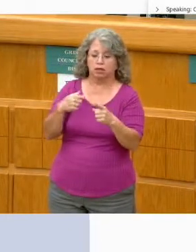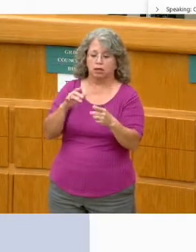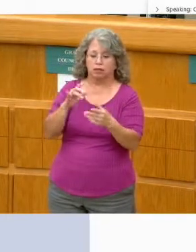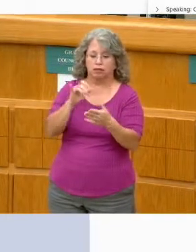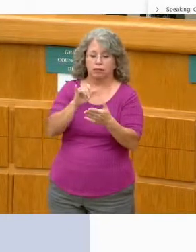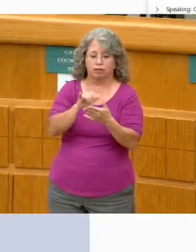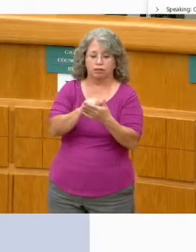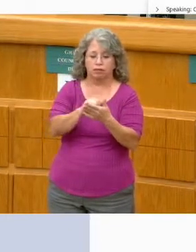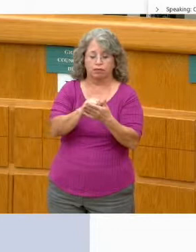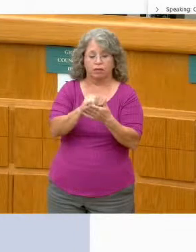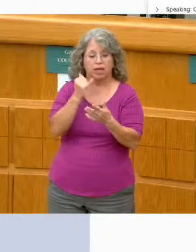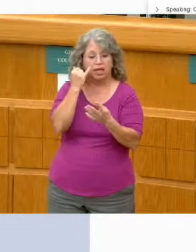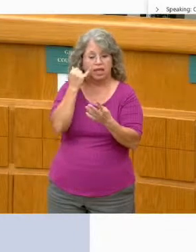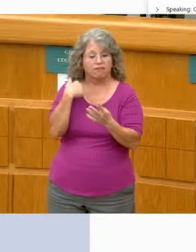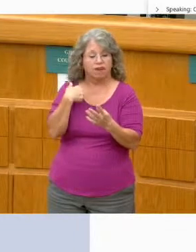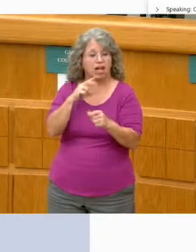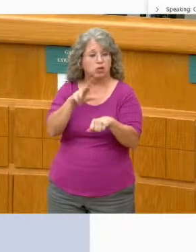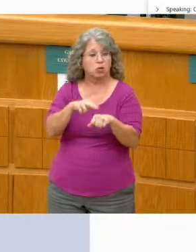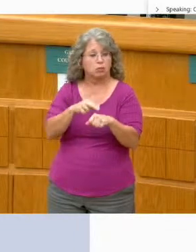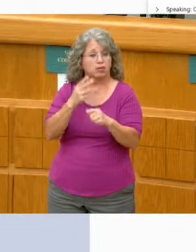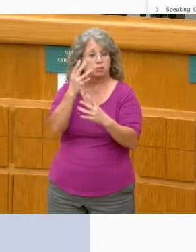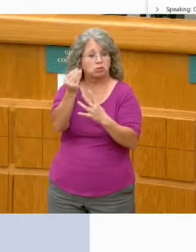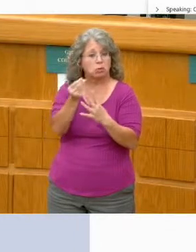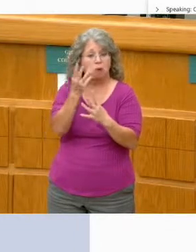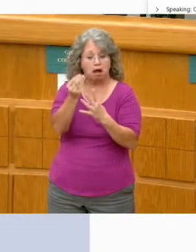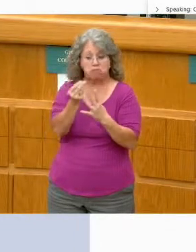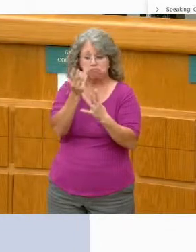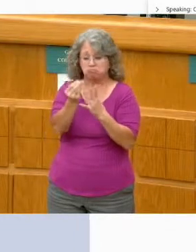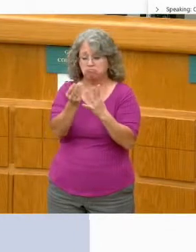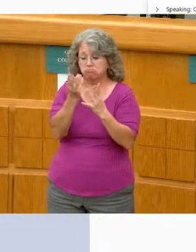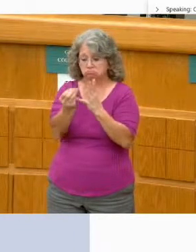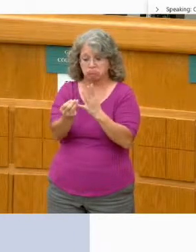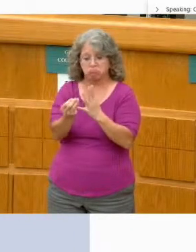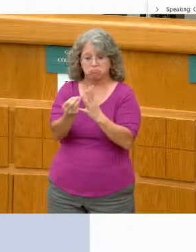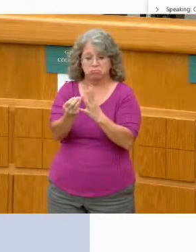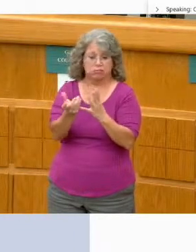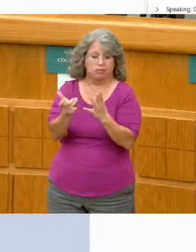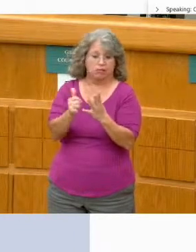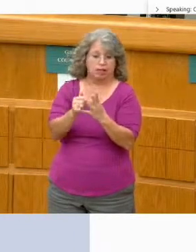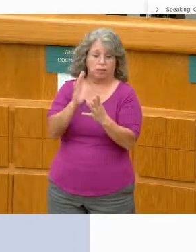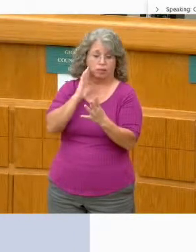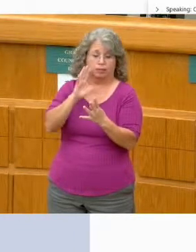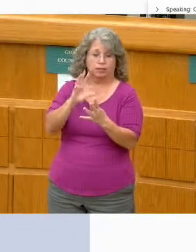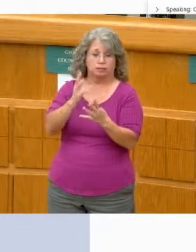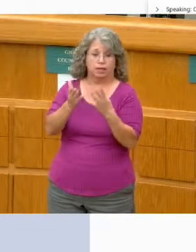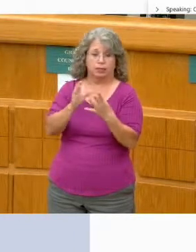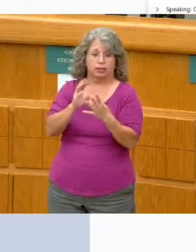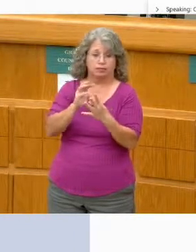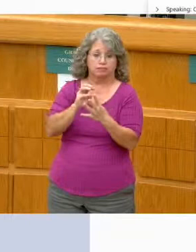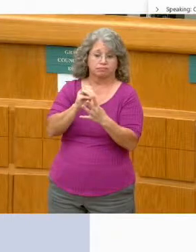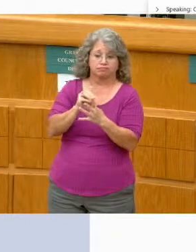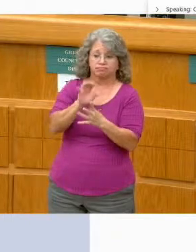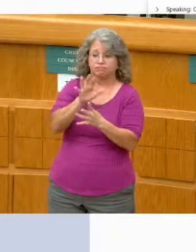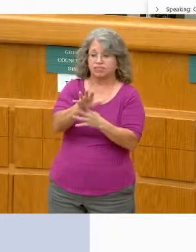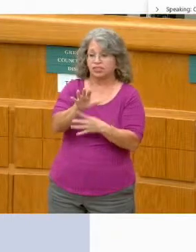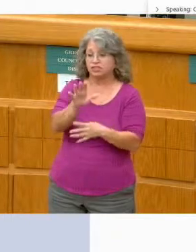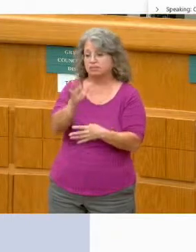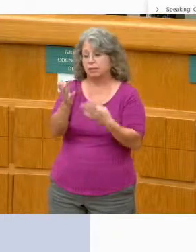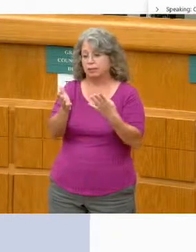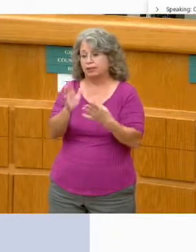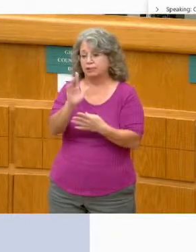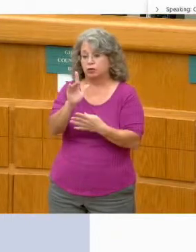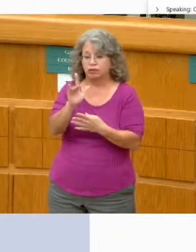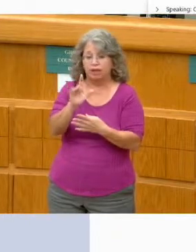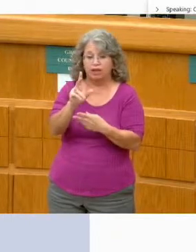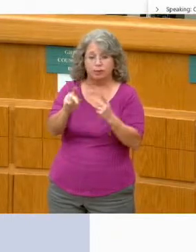life. So over those past few days, I probably missed 9 meals out at a restaurant at about 25